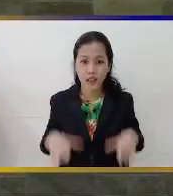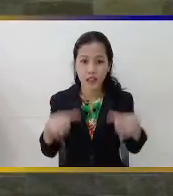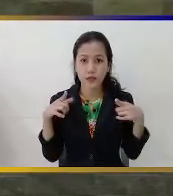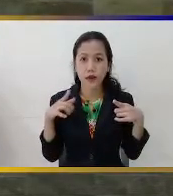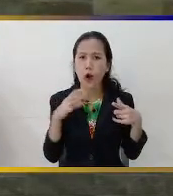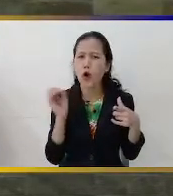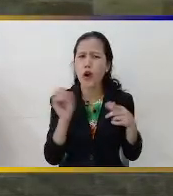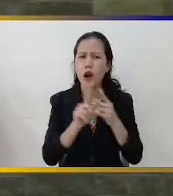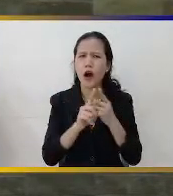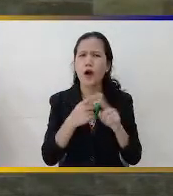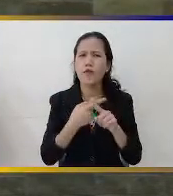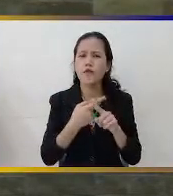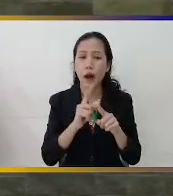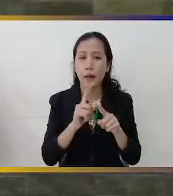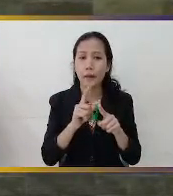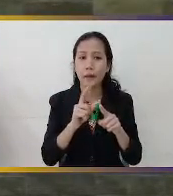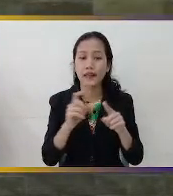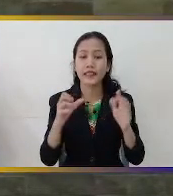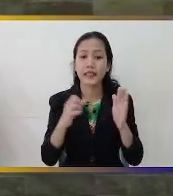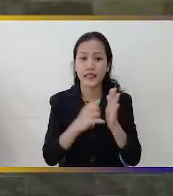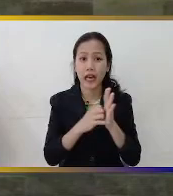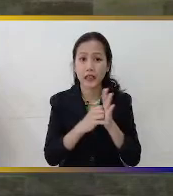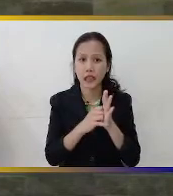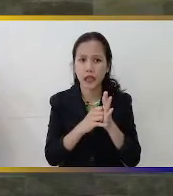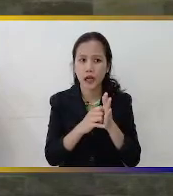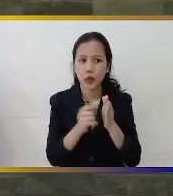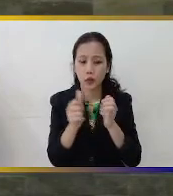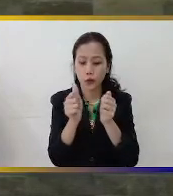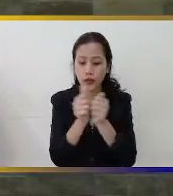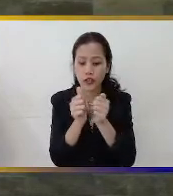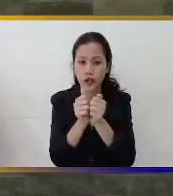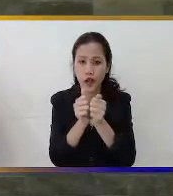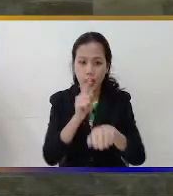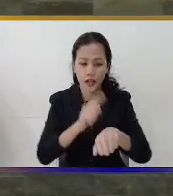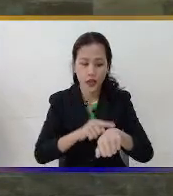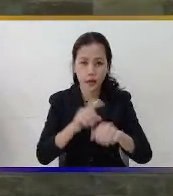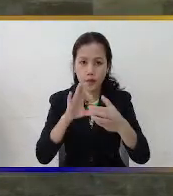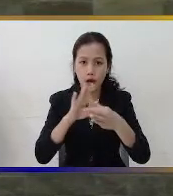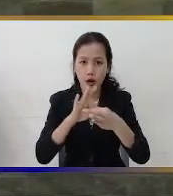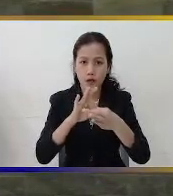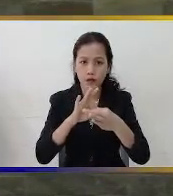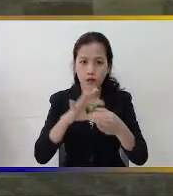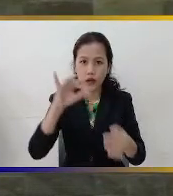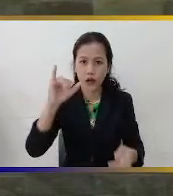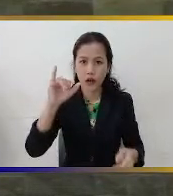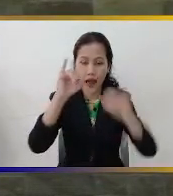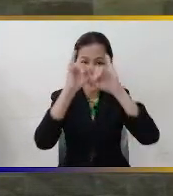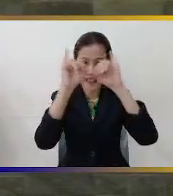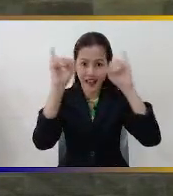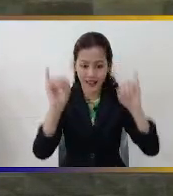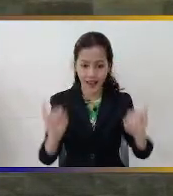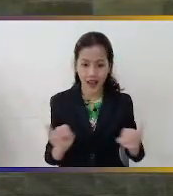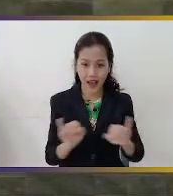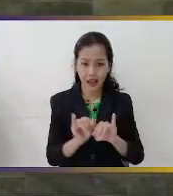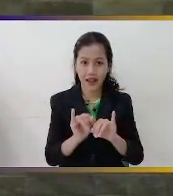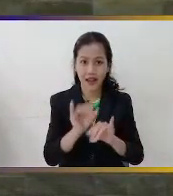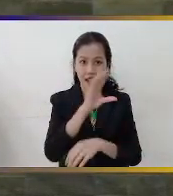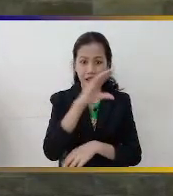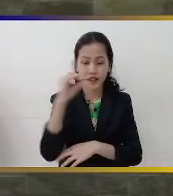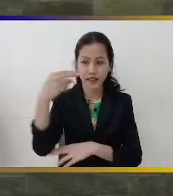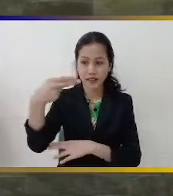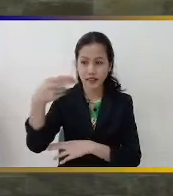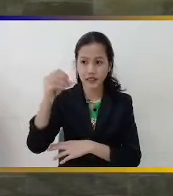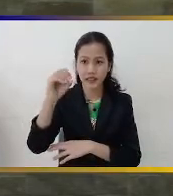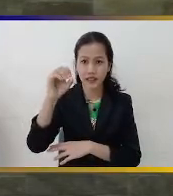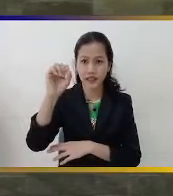Prophet Micah was a contemporary with Isaiah of Judah and Hosea in the north. Okay? Siya po